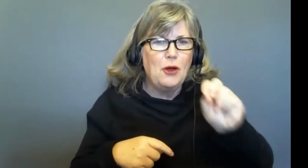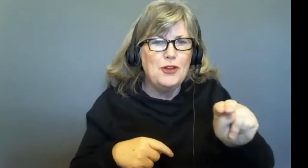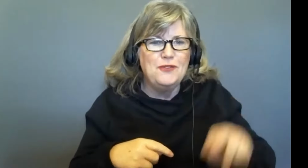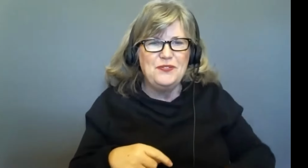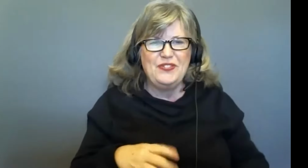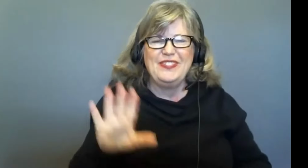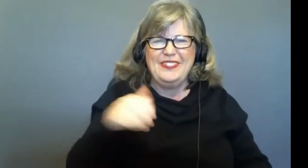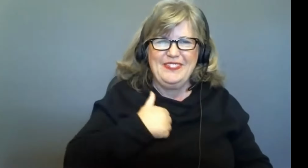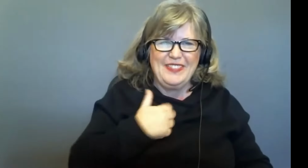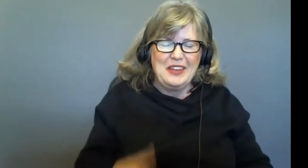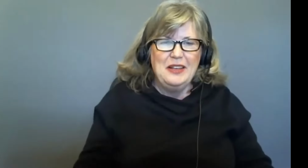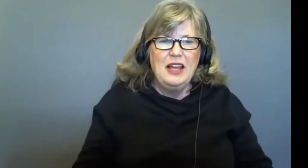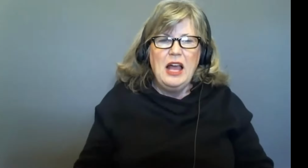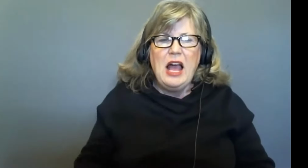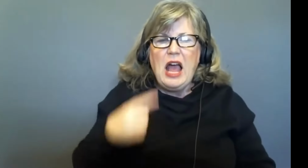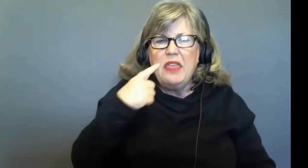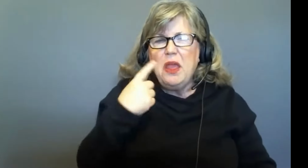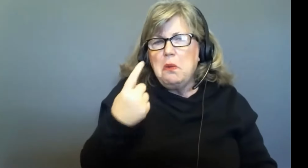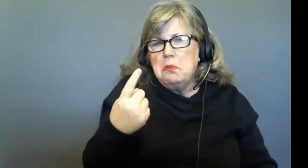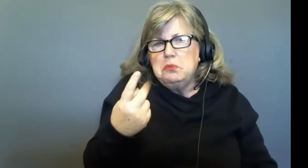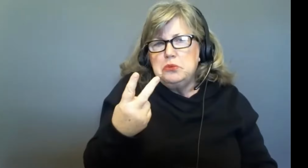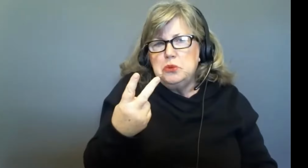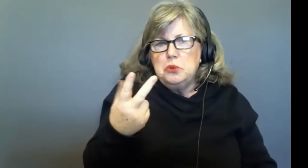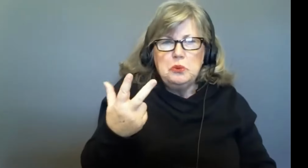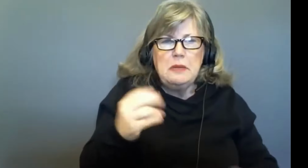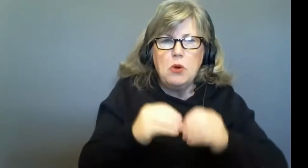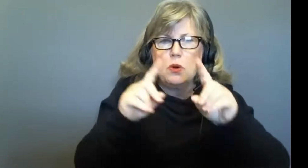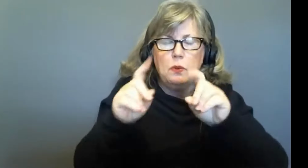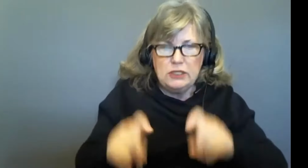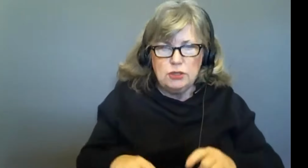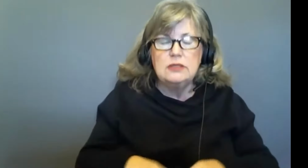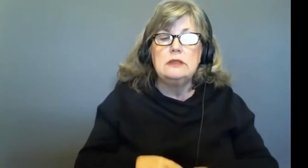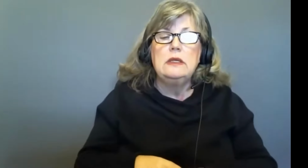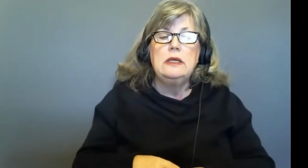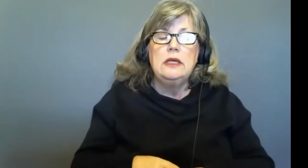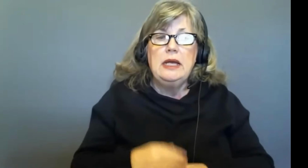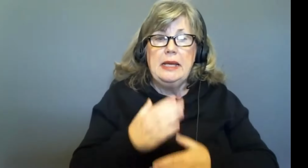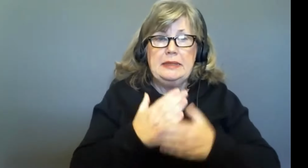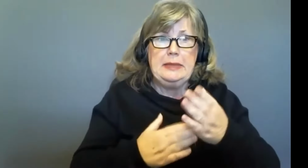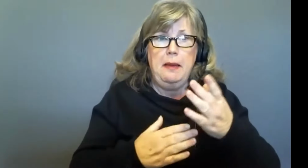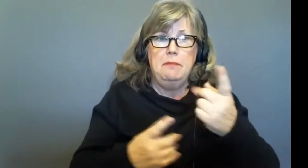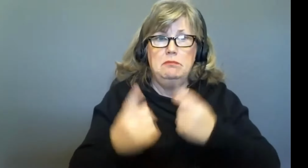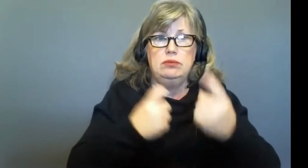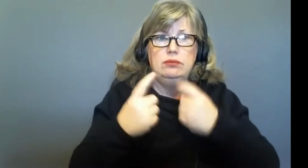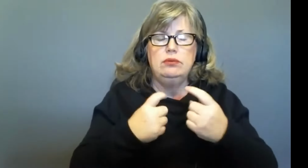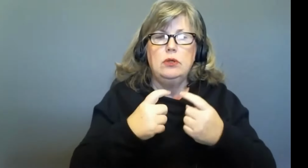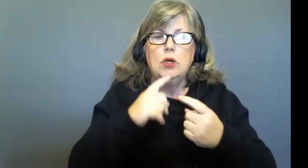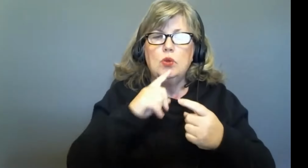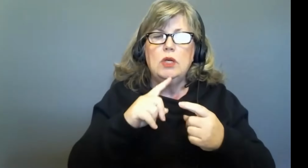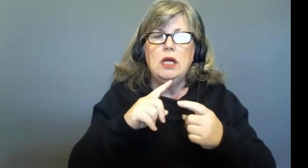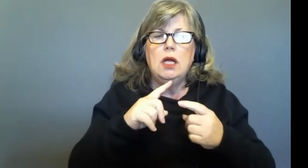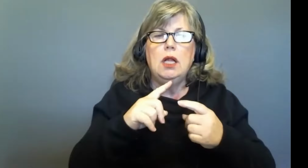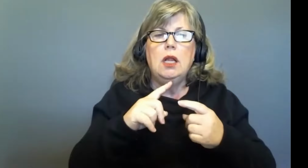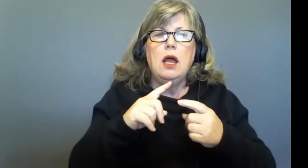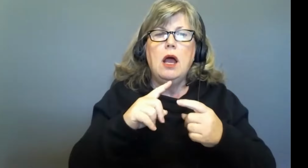Sorry. We have time for, I think, for a few more questions. And then there has been some inquiries about the actual activities for calls for